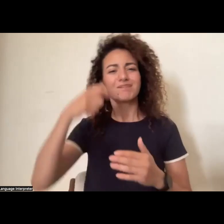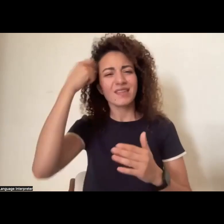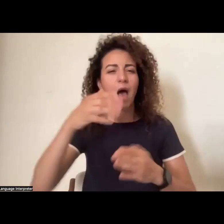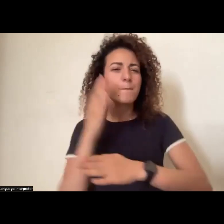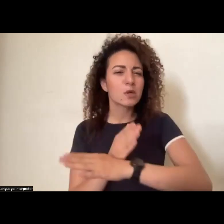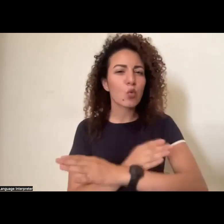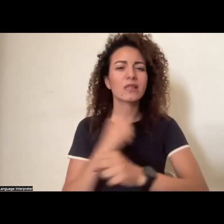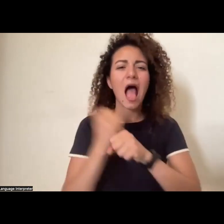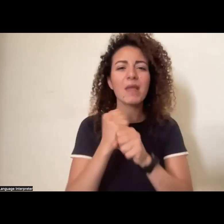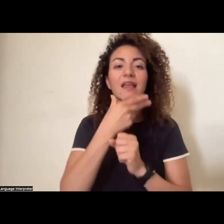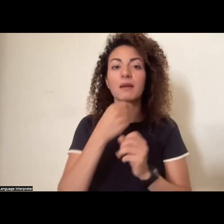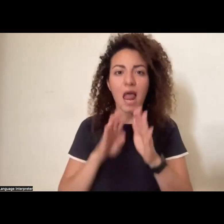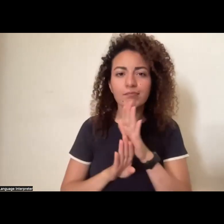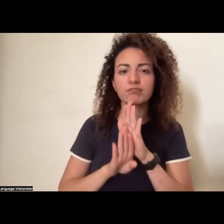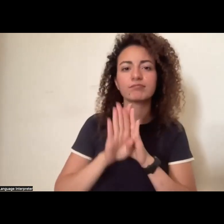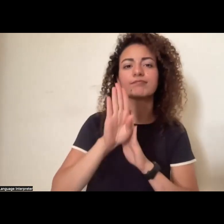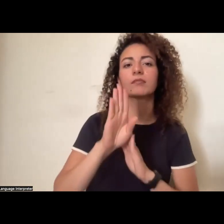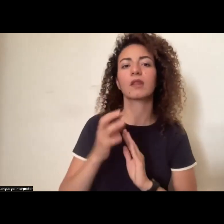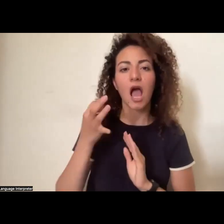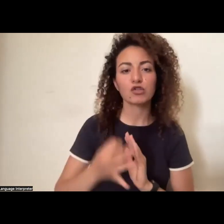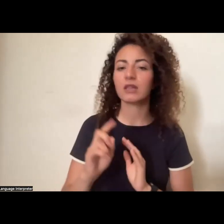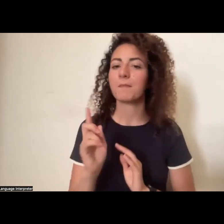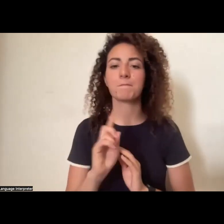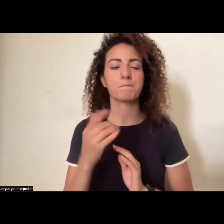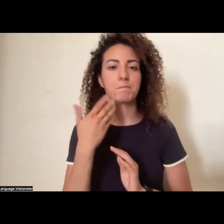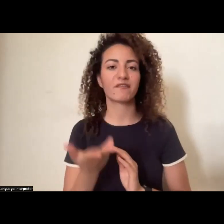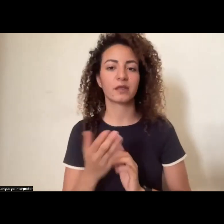actually advance a real, true socially